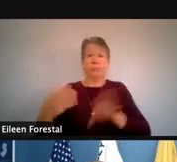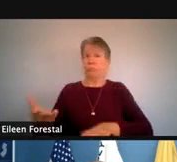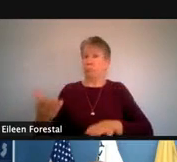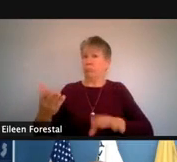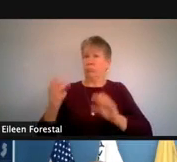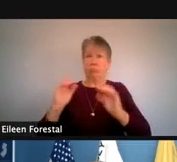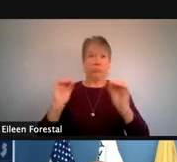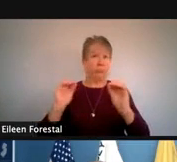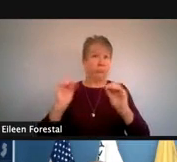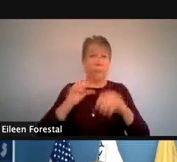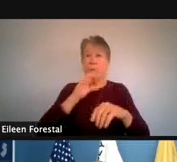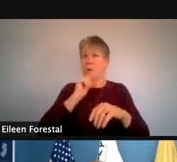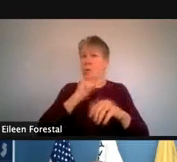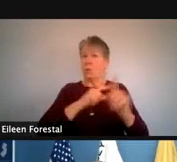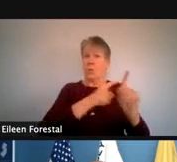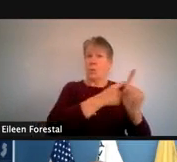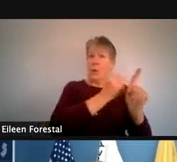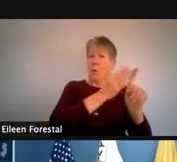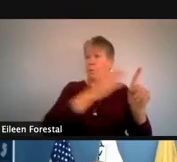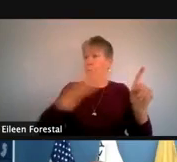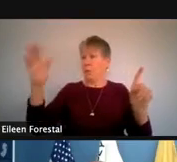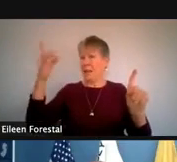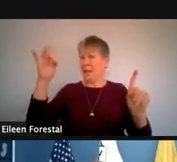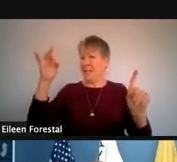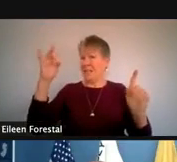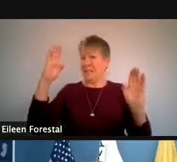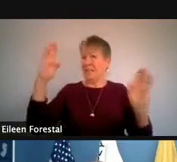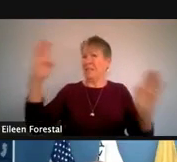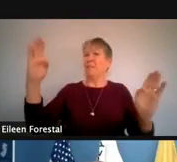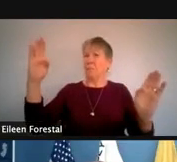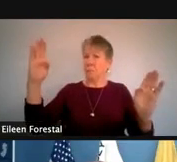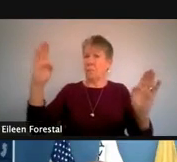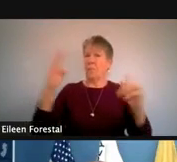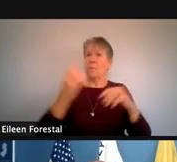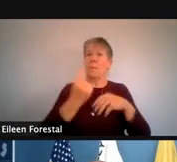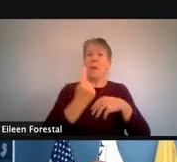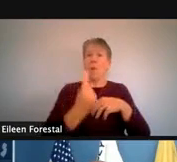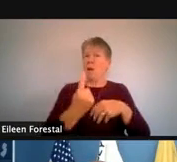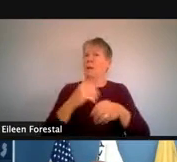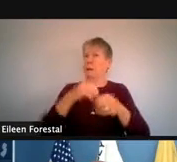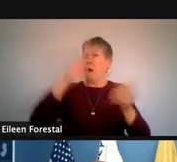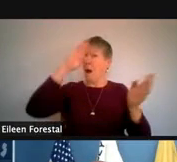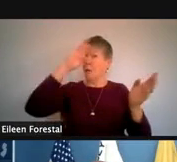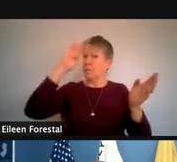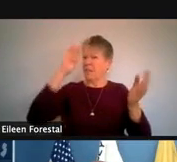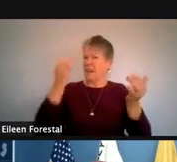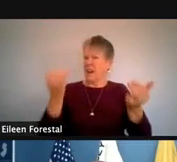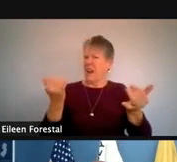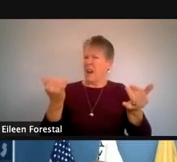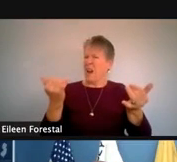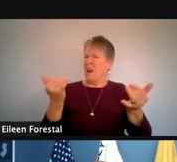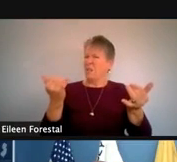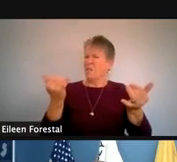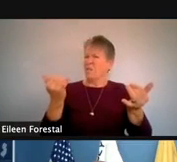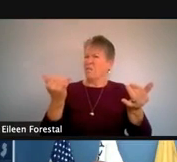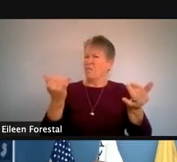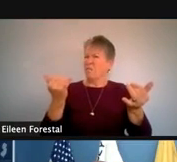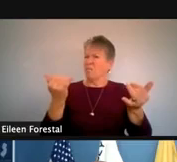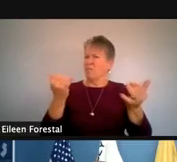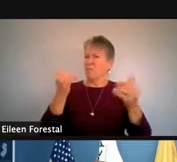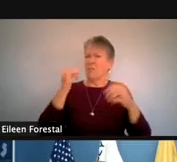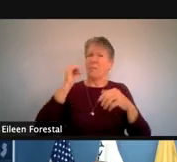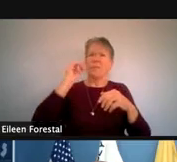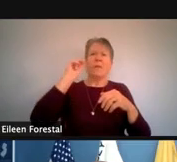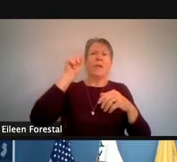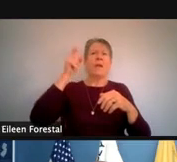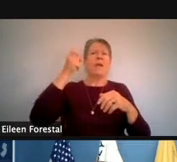these children, are currently hospitalized. The governor reviewed the new cases and deaths reported.